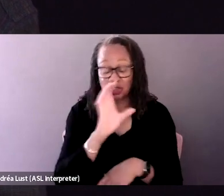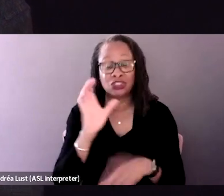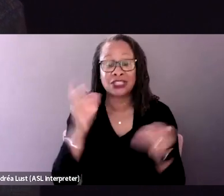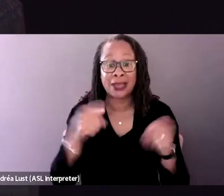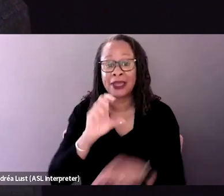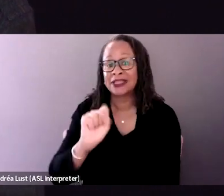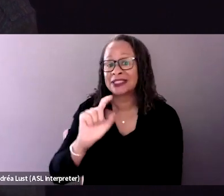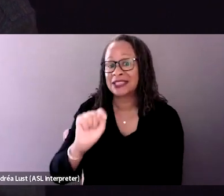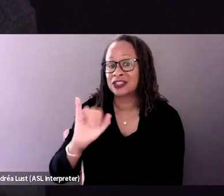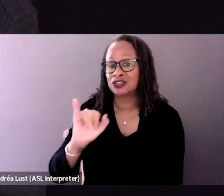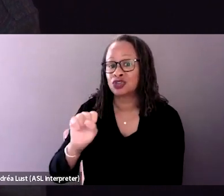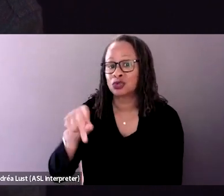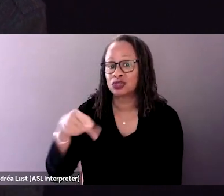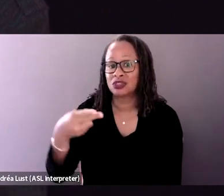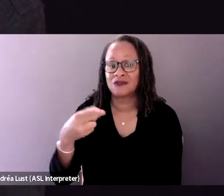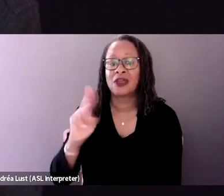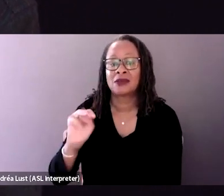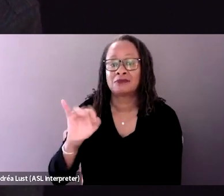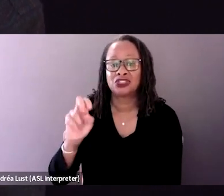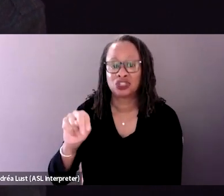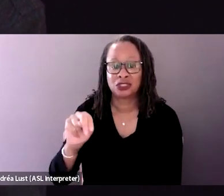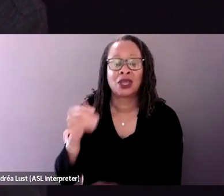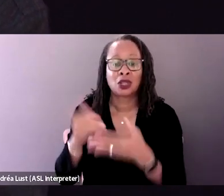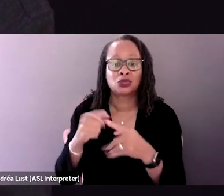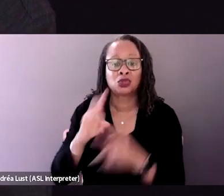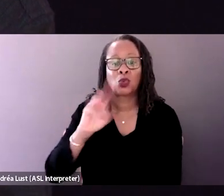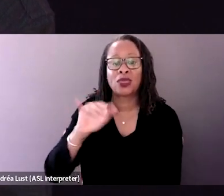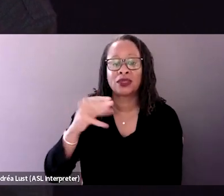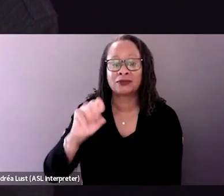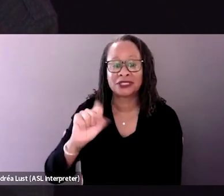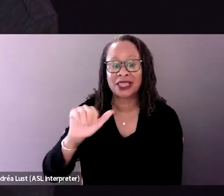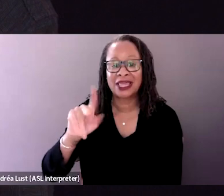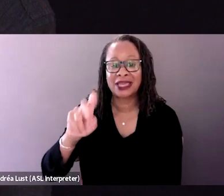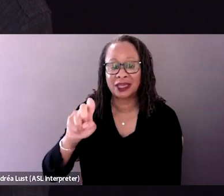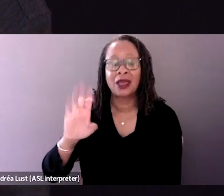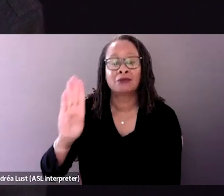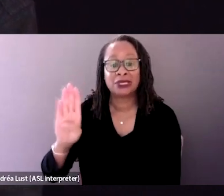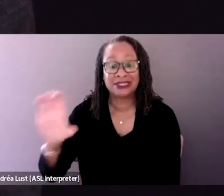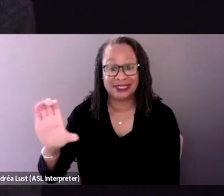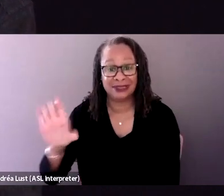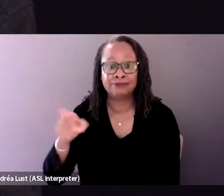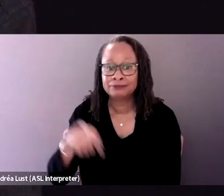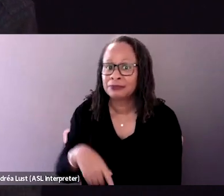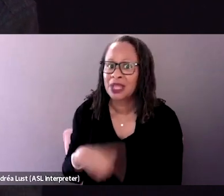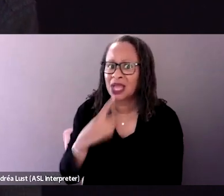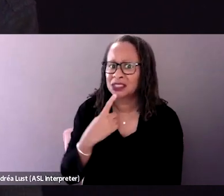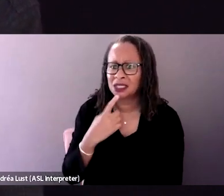near Williams Lake, British Columbia." And when she said that, I was like, I thought that the universe was